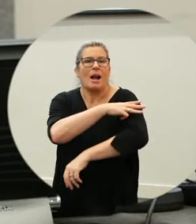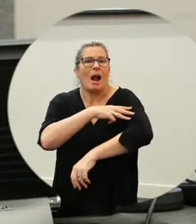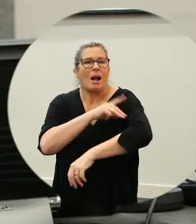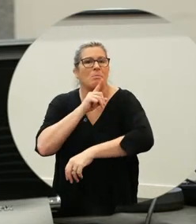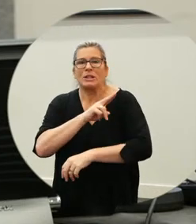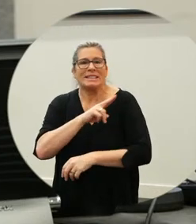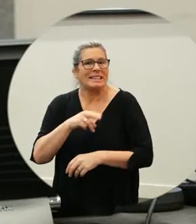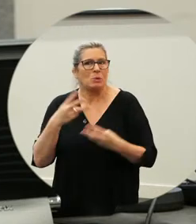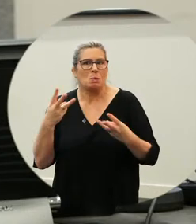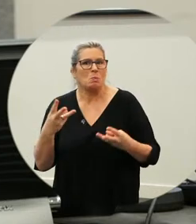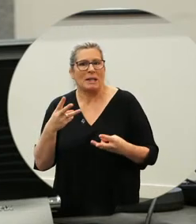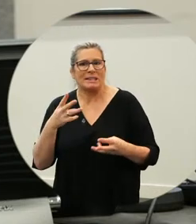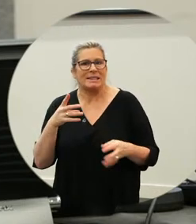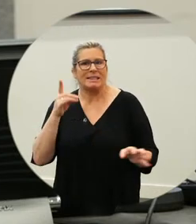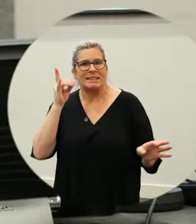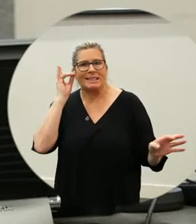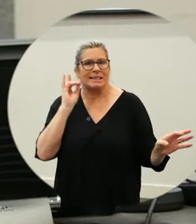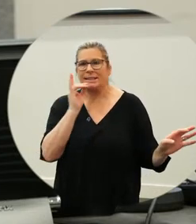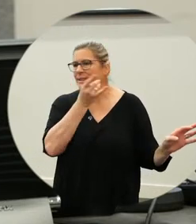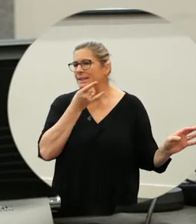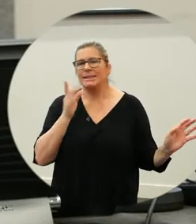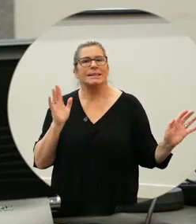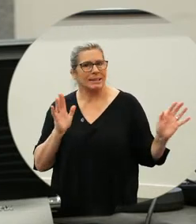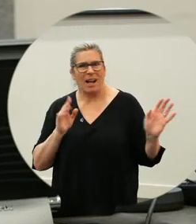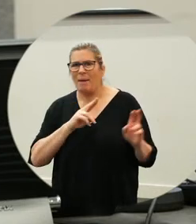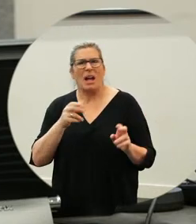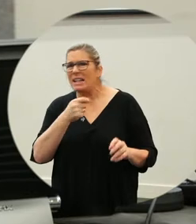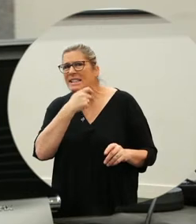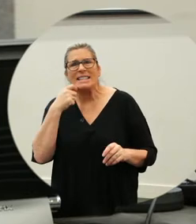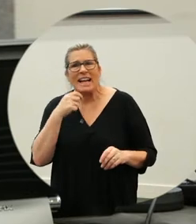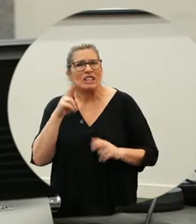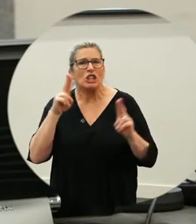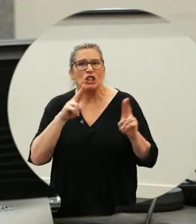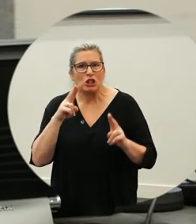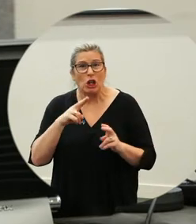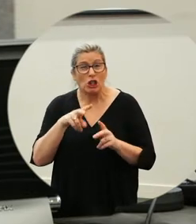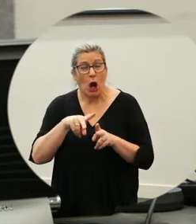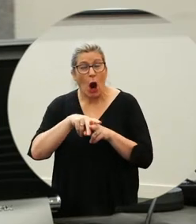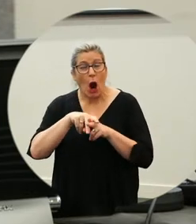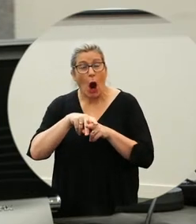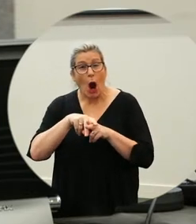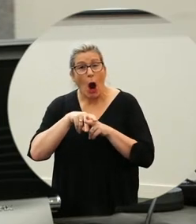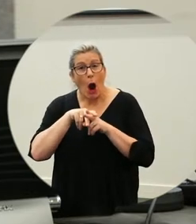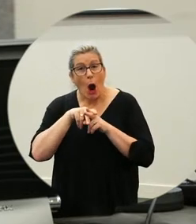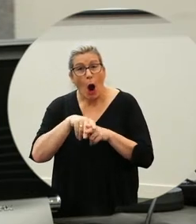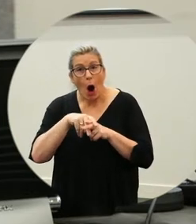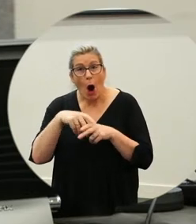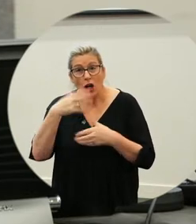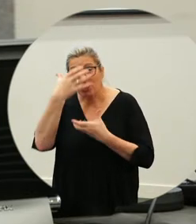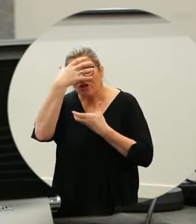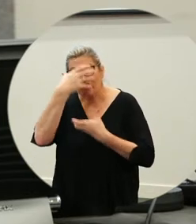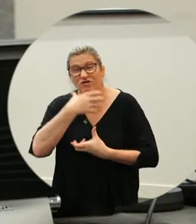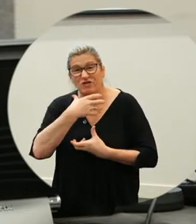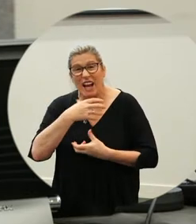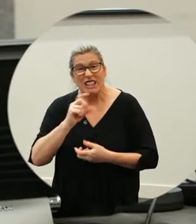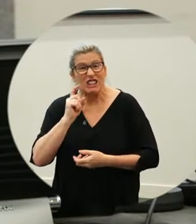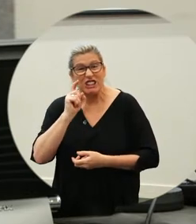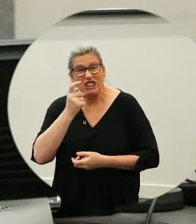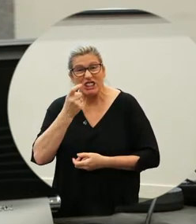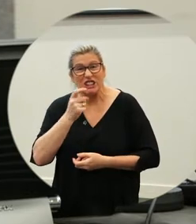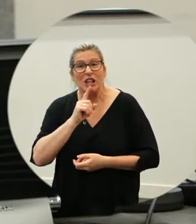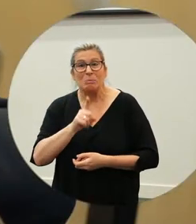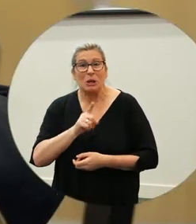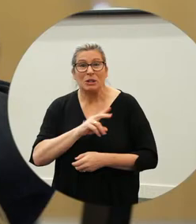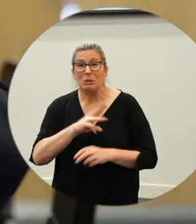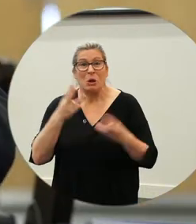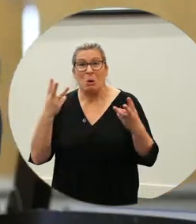too good looking, though. He said, I'm not saying they should be horse-faced. This is the exact words he said. But he said, we wouldn't want to have to lose them to marriage after